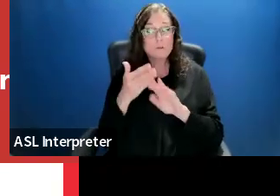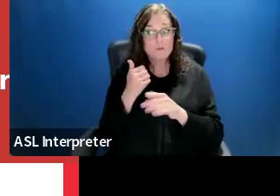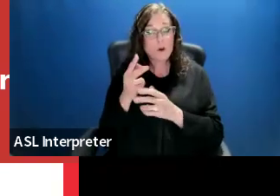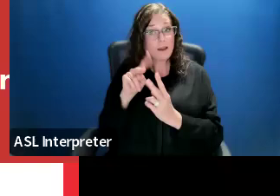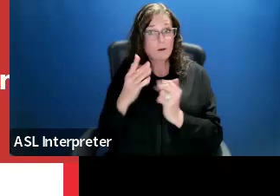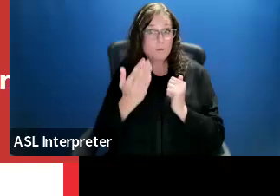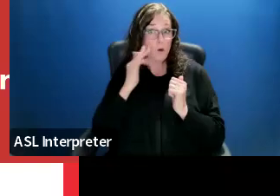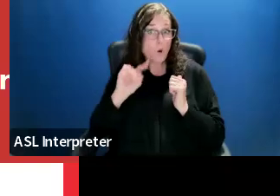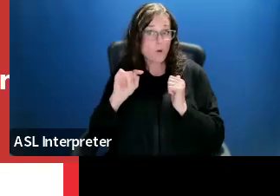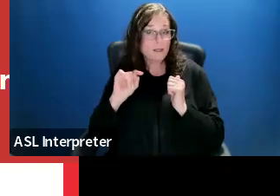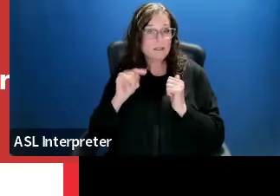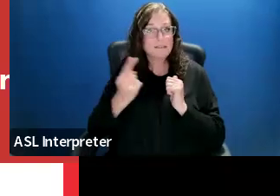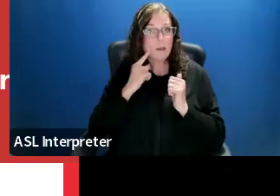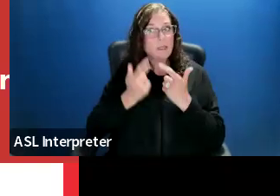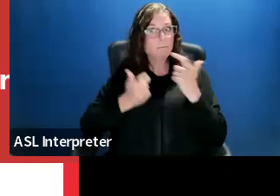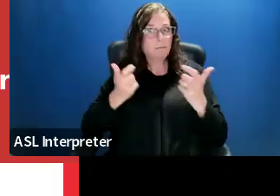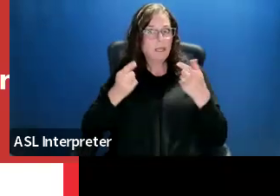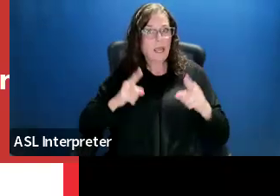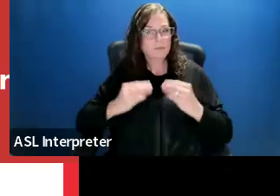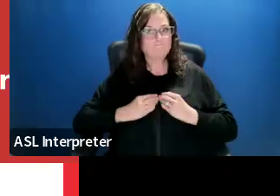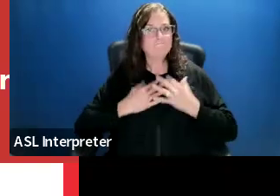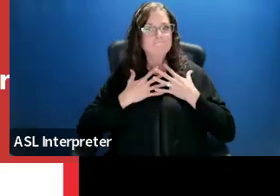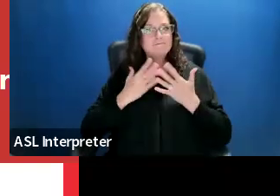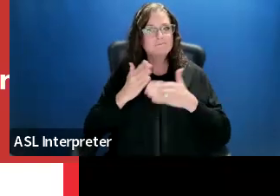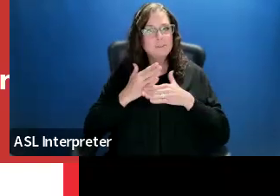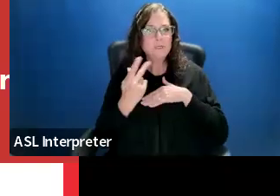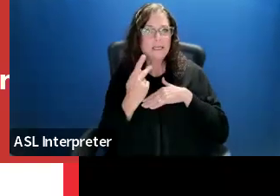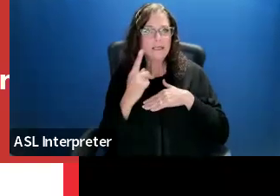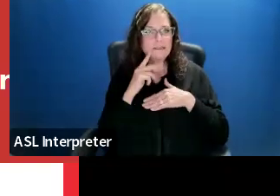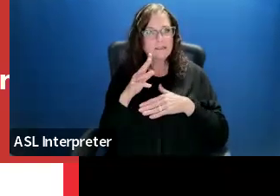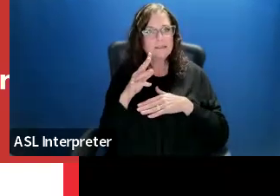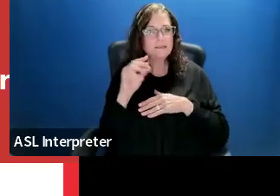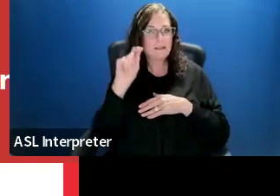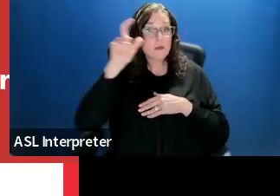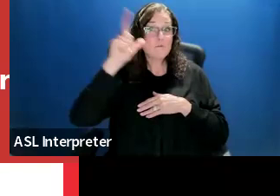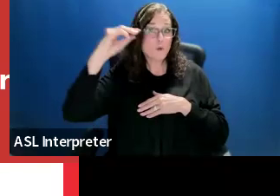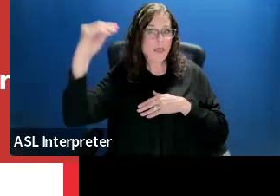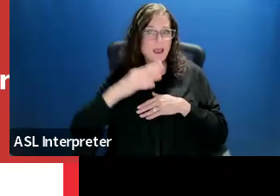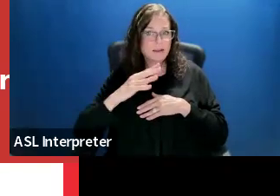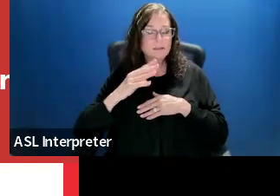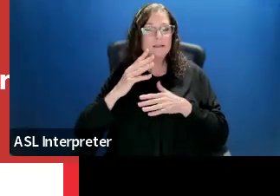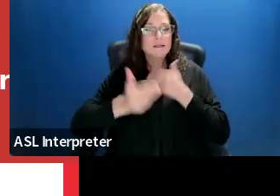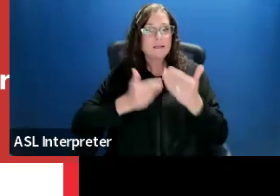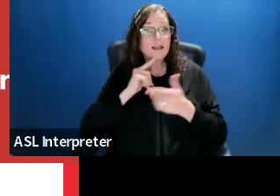them knows it, something begins to bloom between them in the moonlight. I'm passing it to